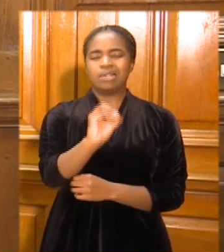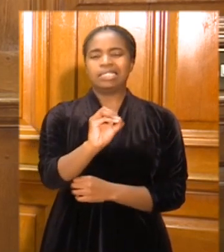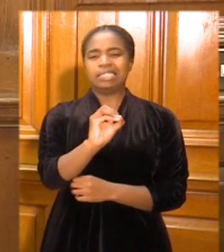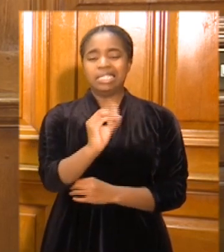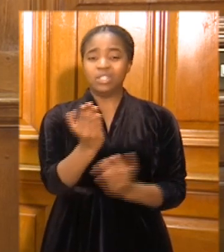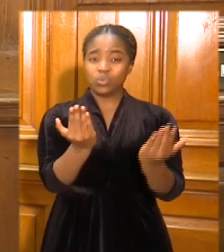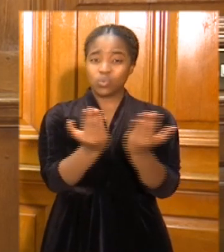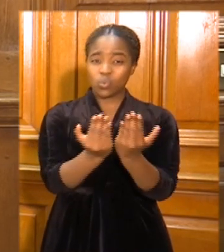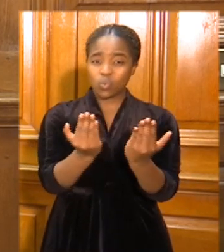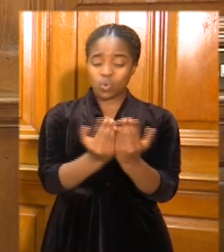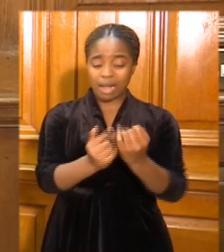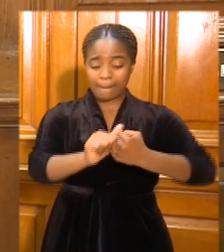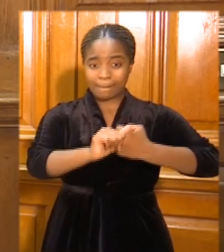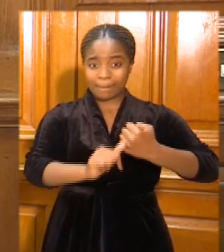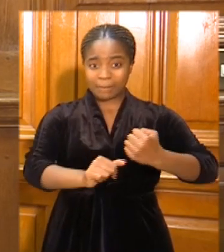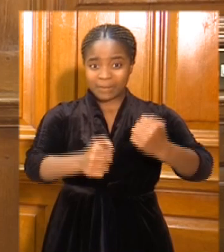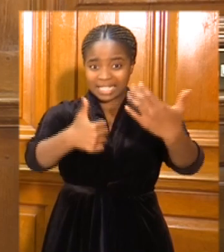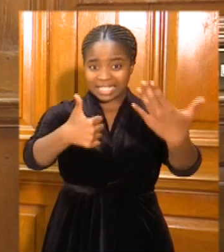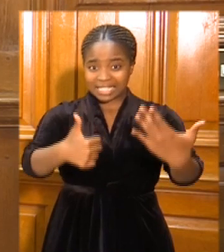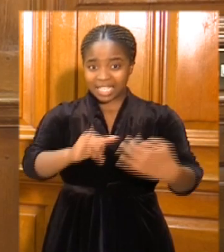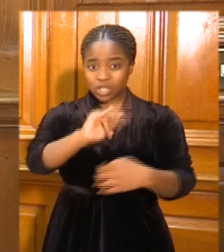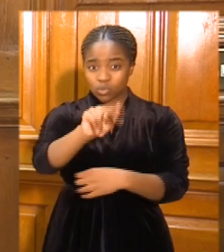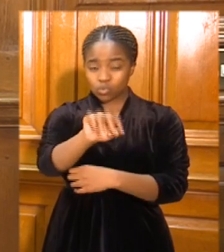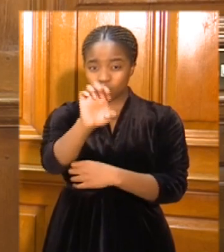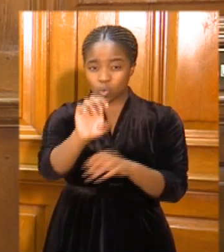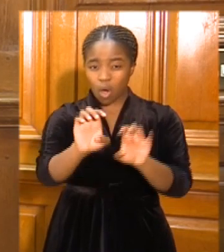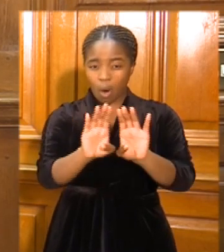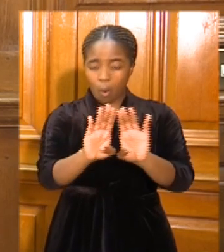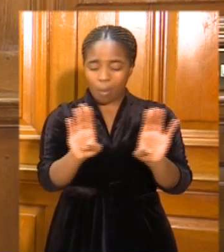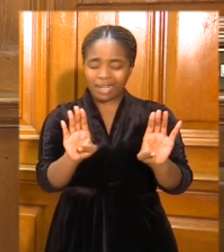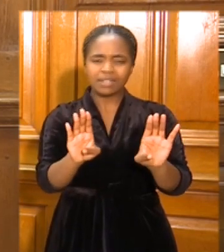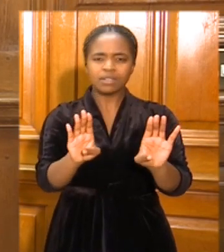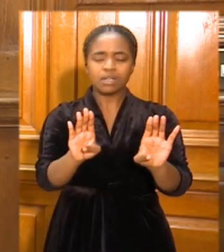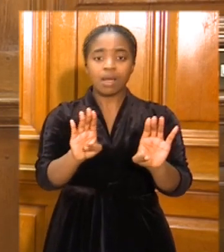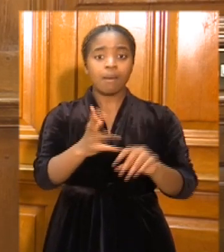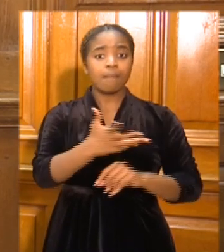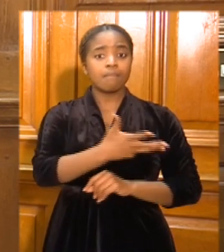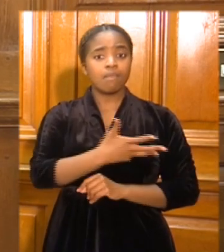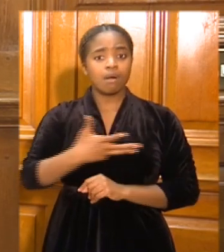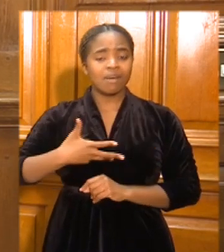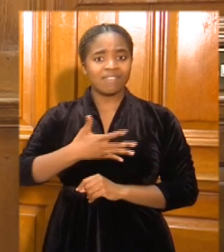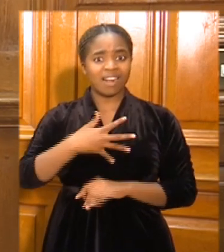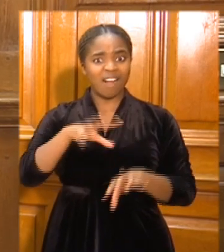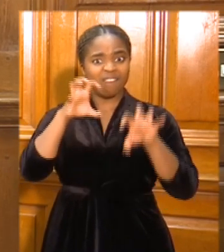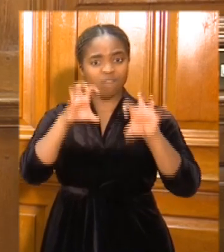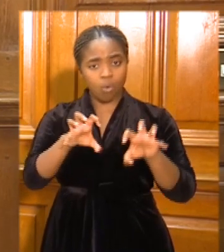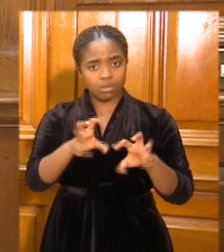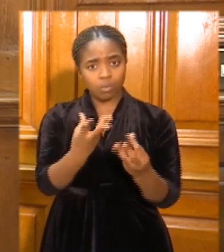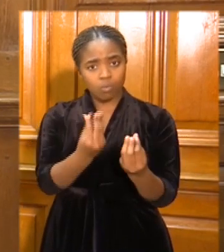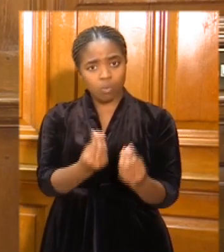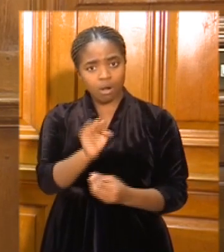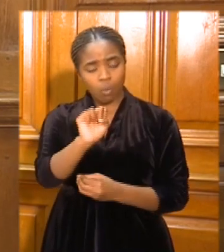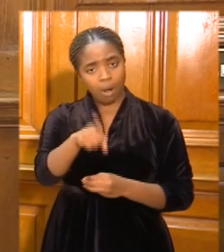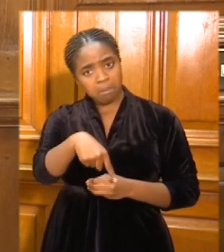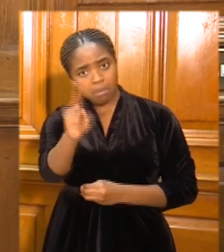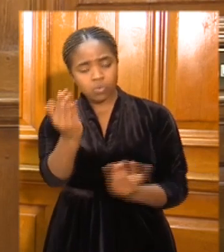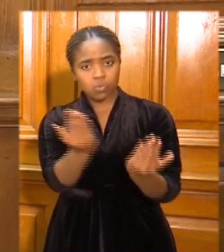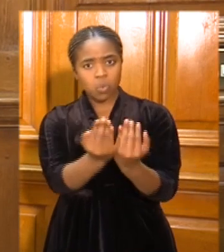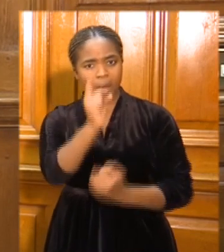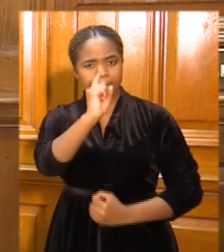schools, and I must stress that no parent will be forced to send their child to